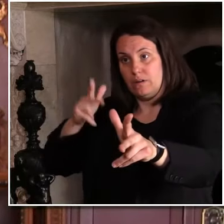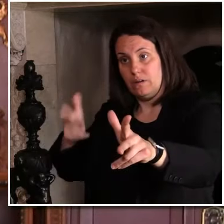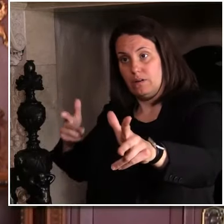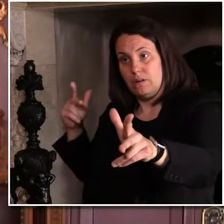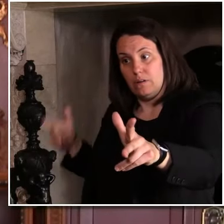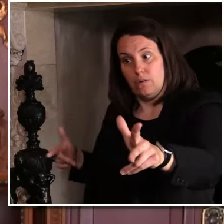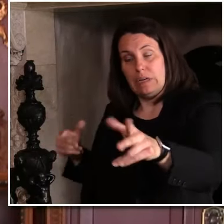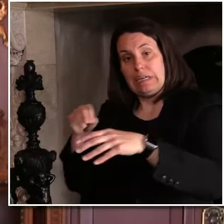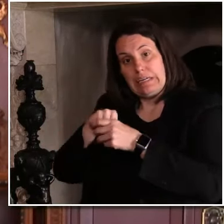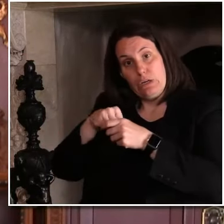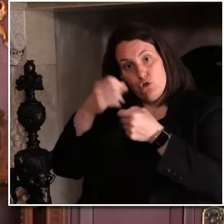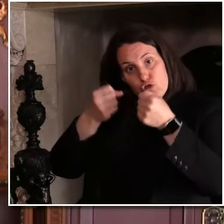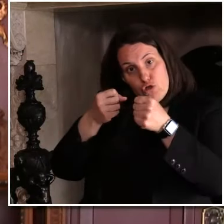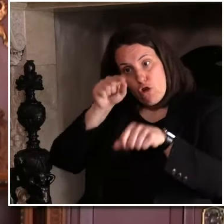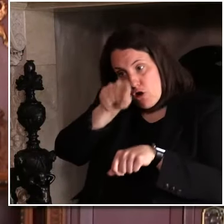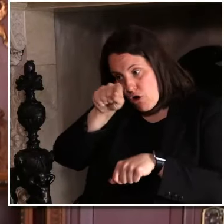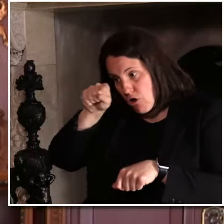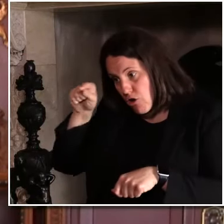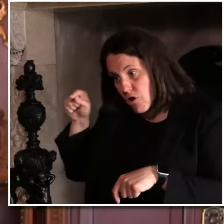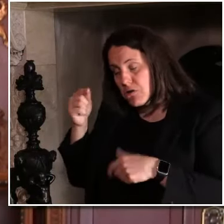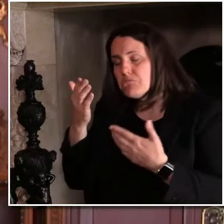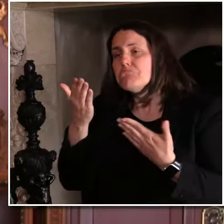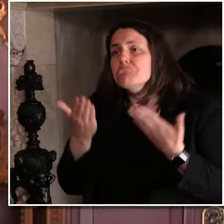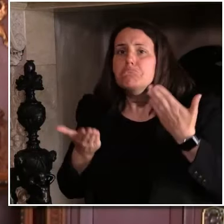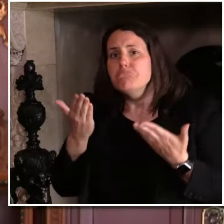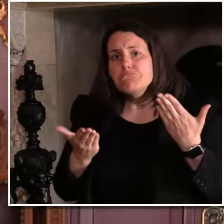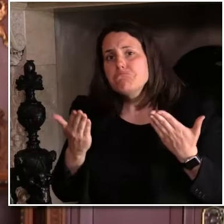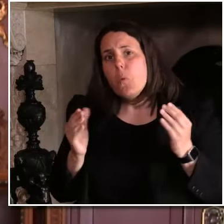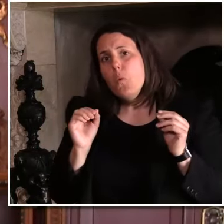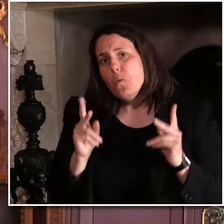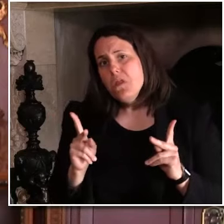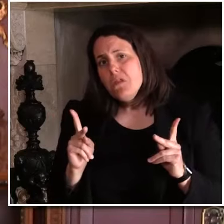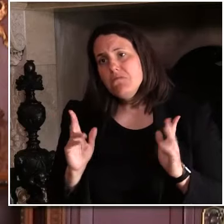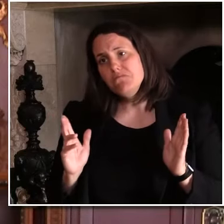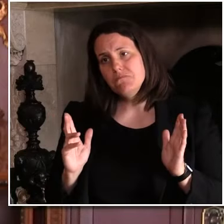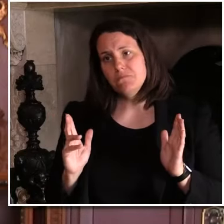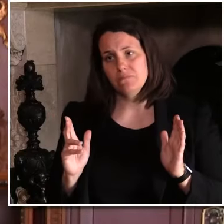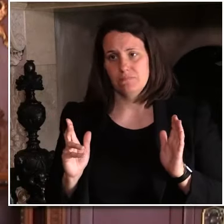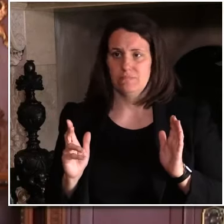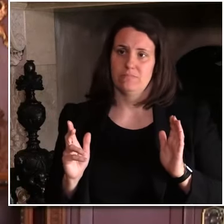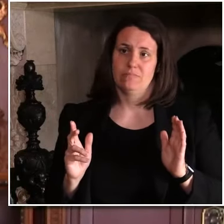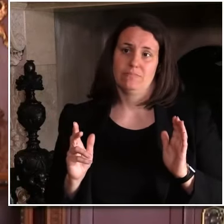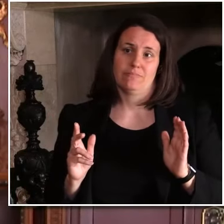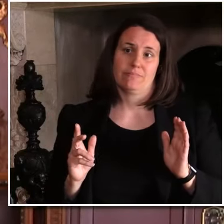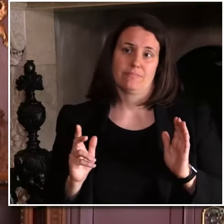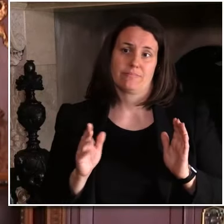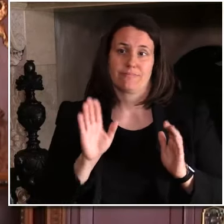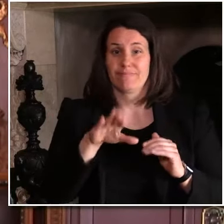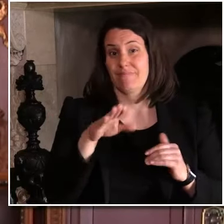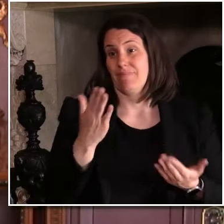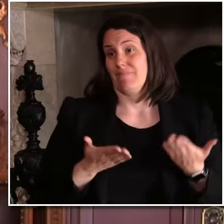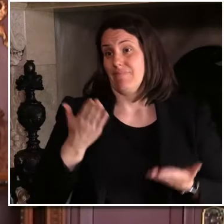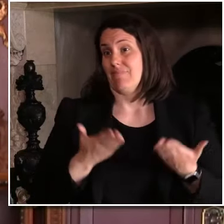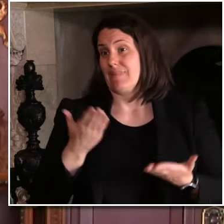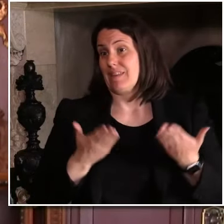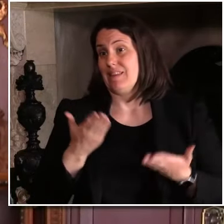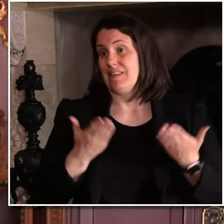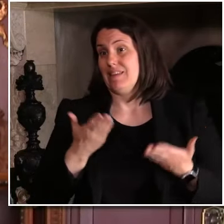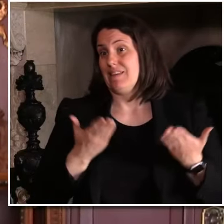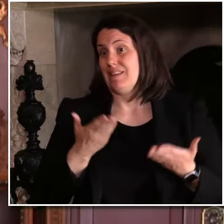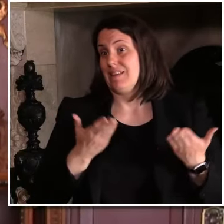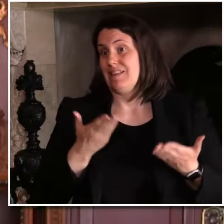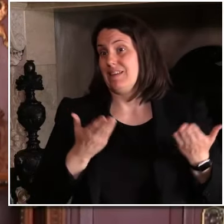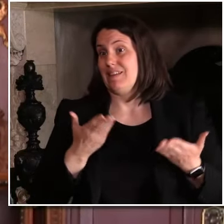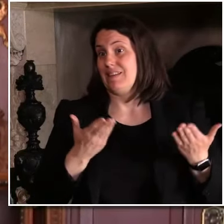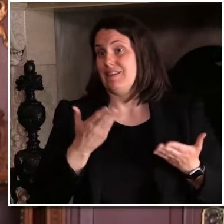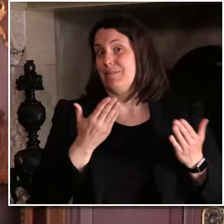are likely better ways to do it that people can be assured that their distancing is